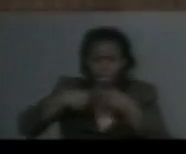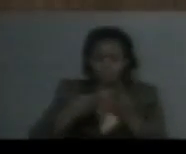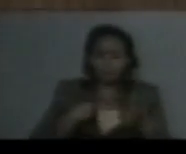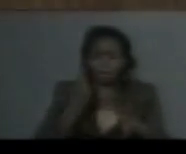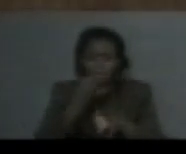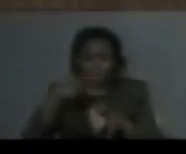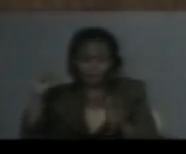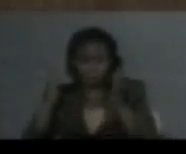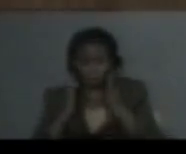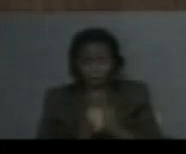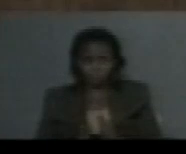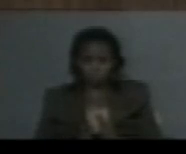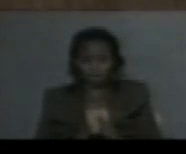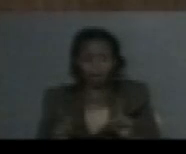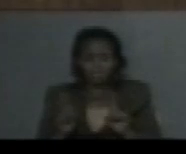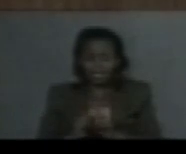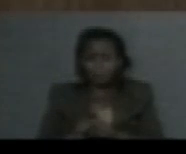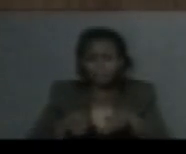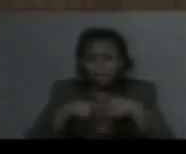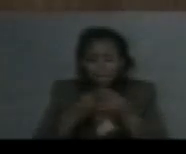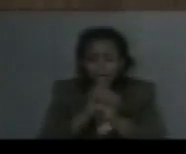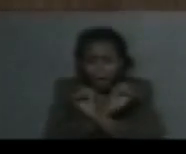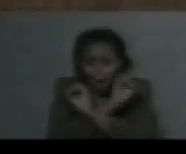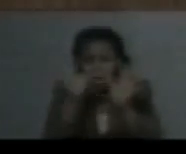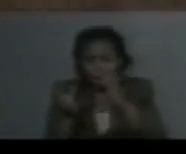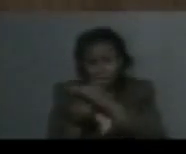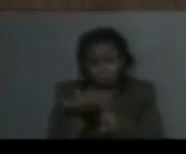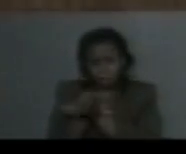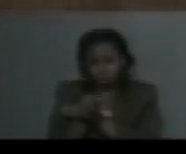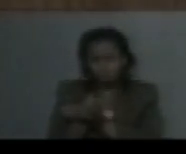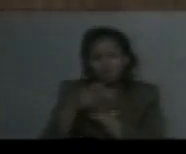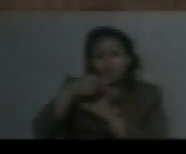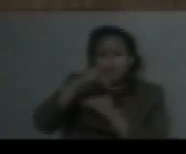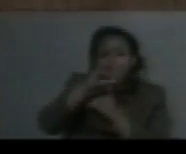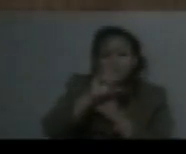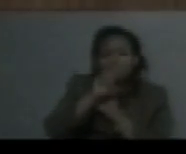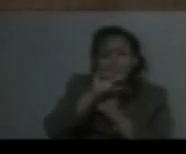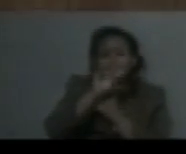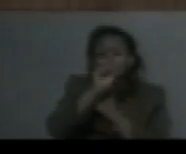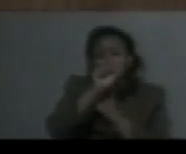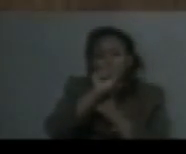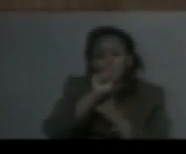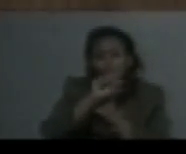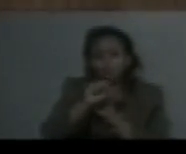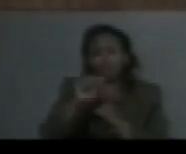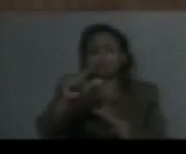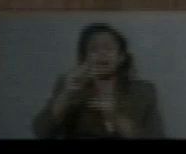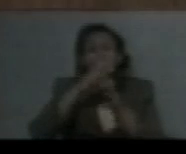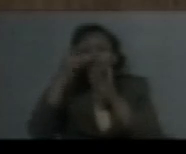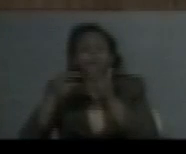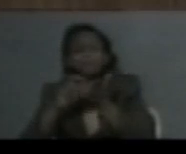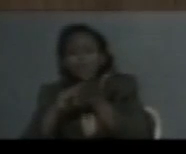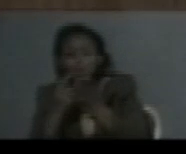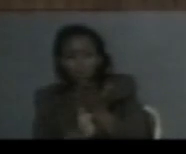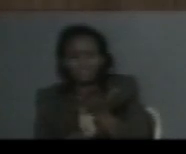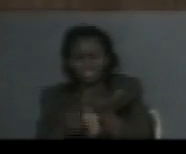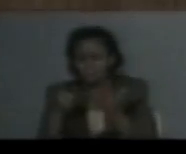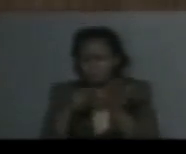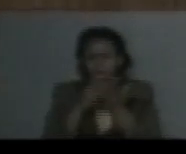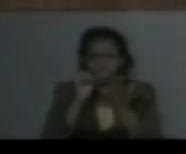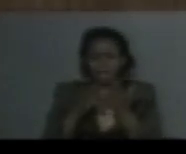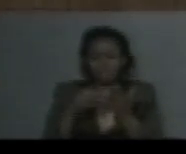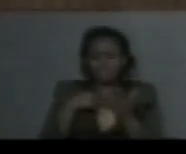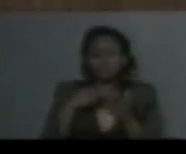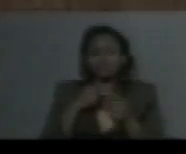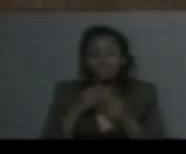Given a clear explanation of what provisional result is, there is no problem in making voters understand that election results